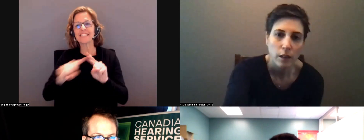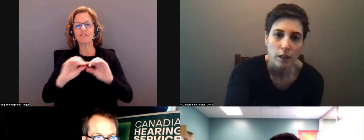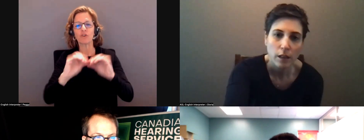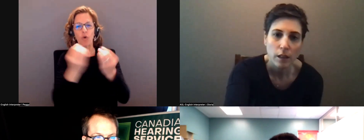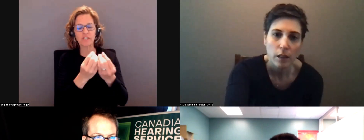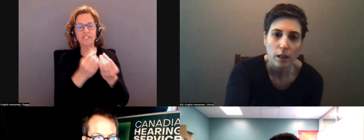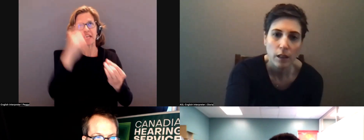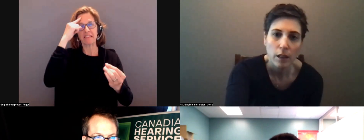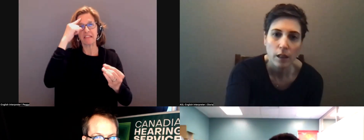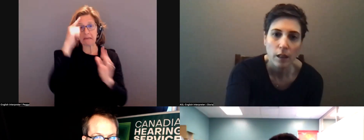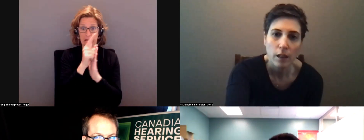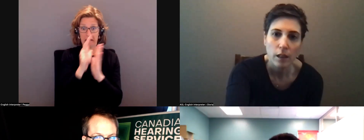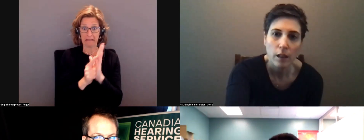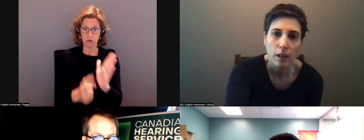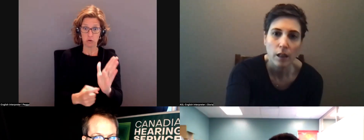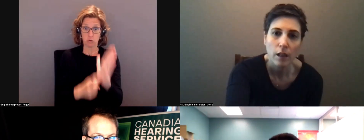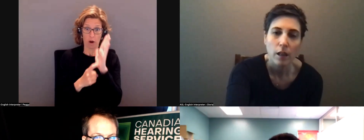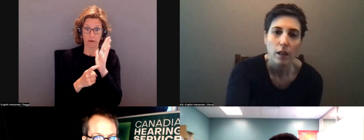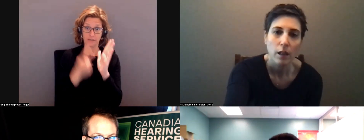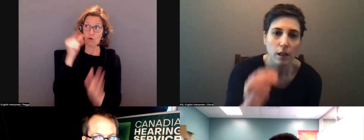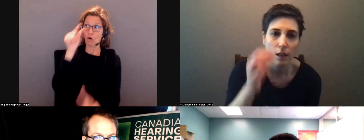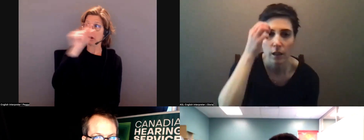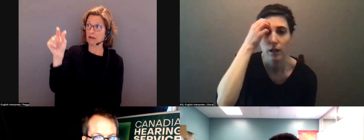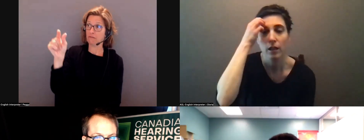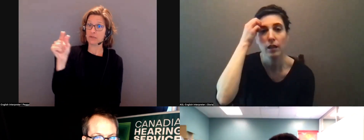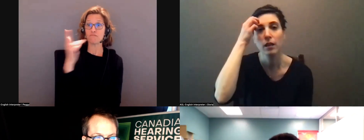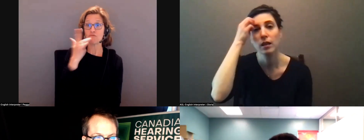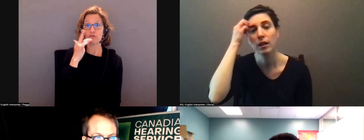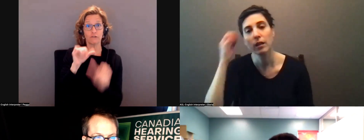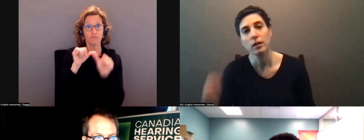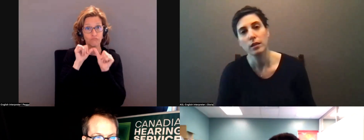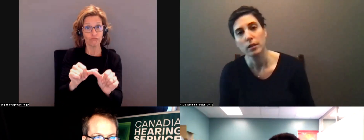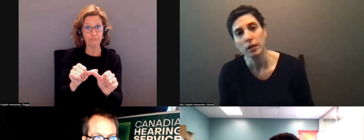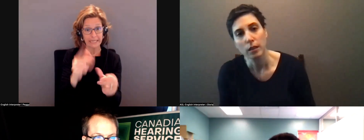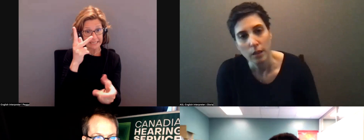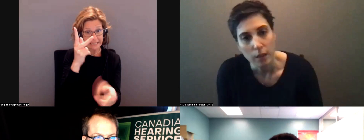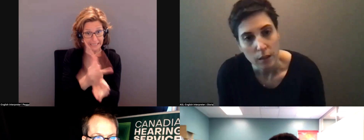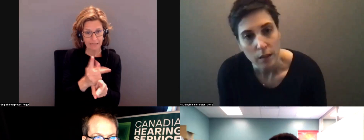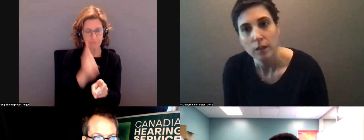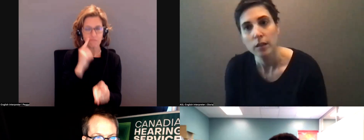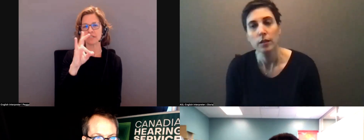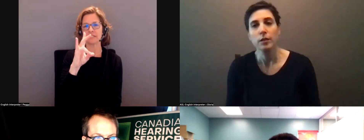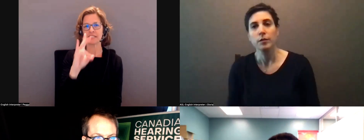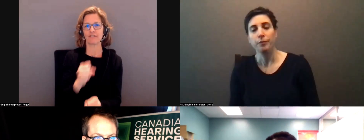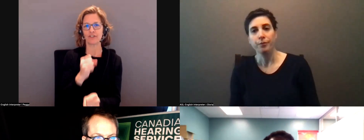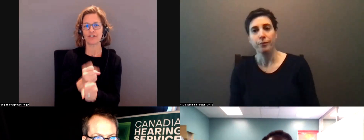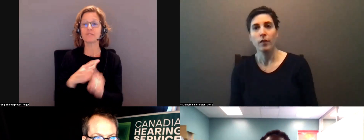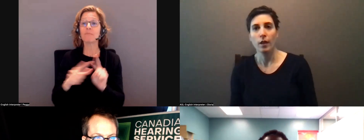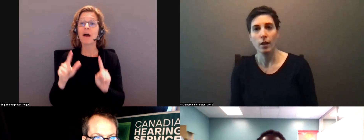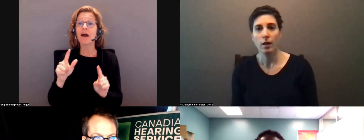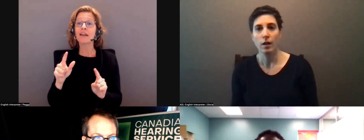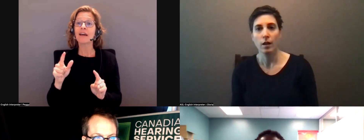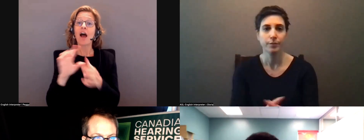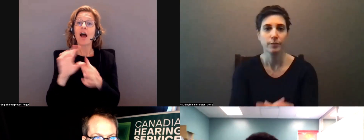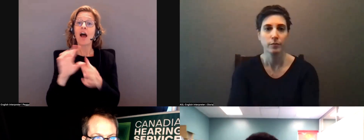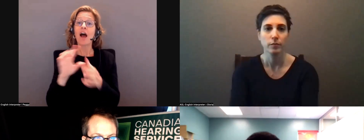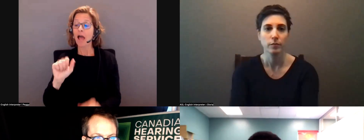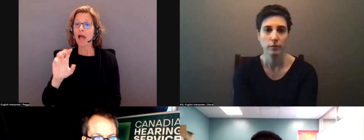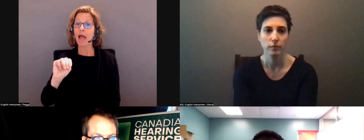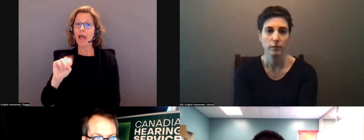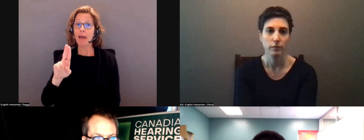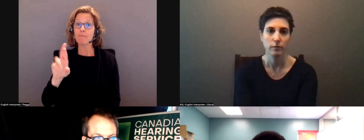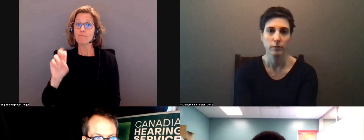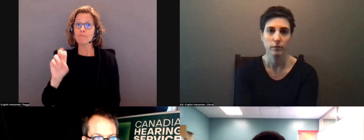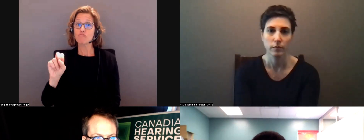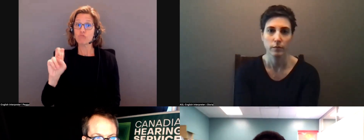legally keep as well. But as Ambreen was talking about moving to just online, who is going to store all